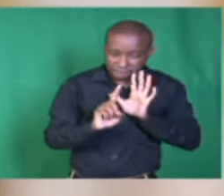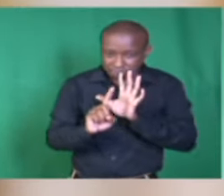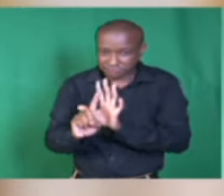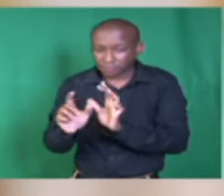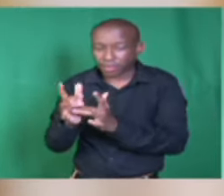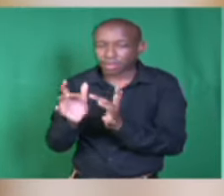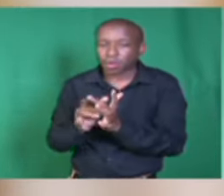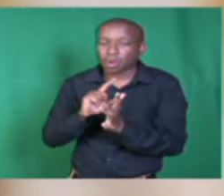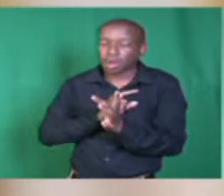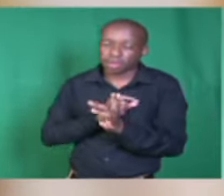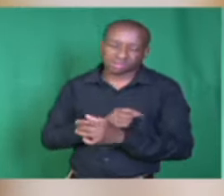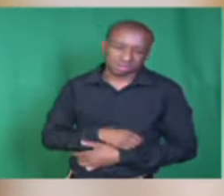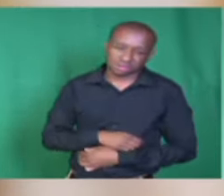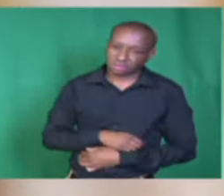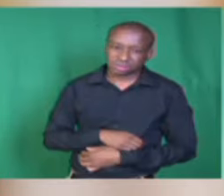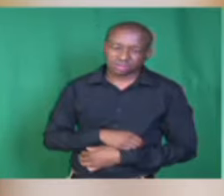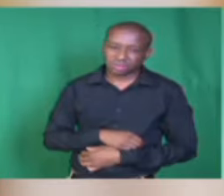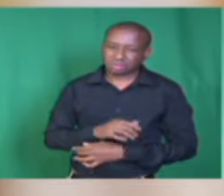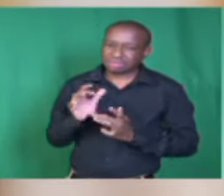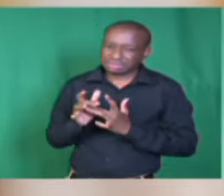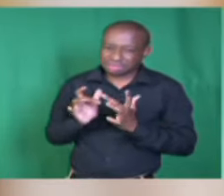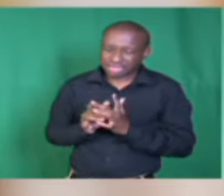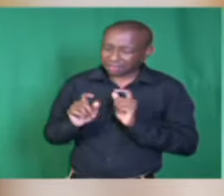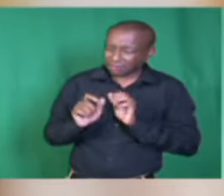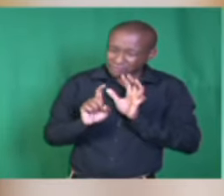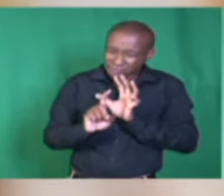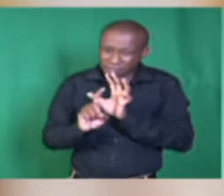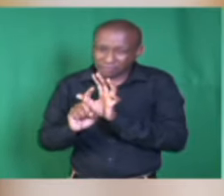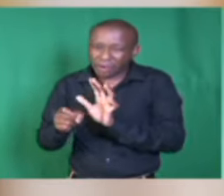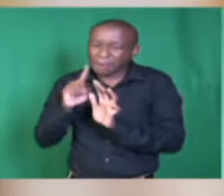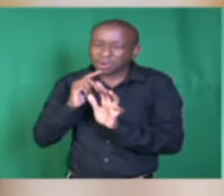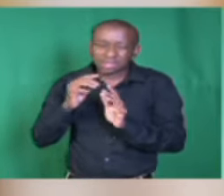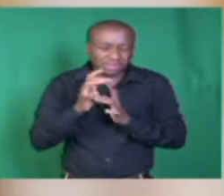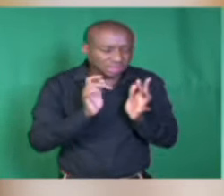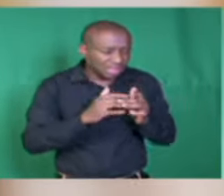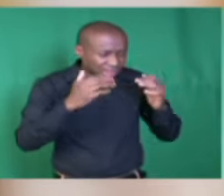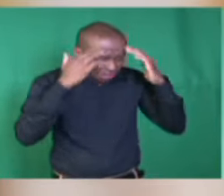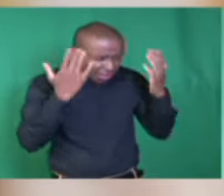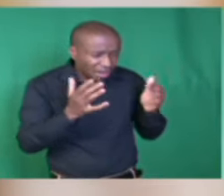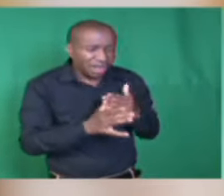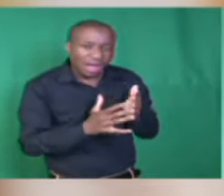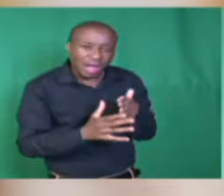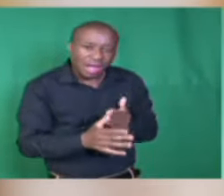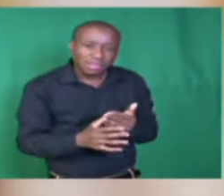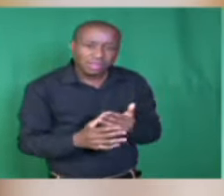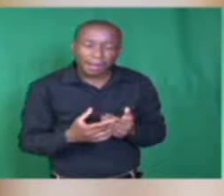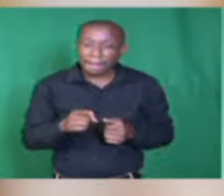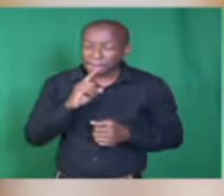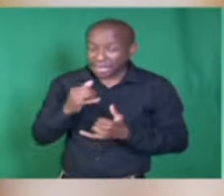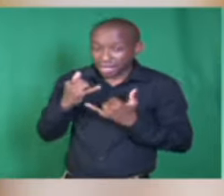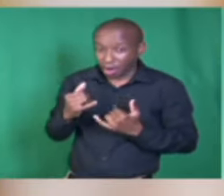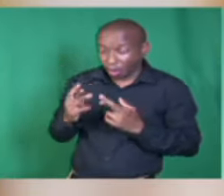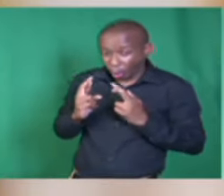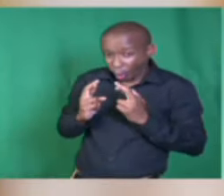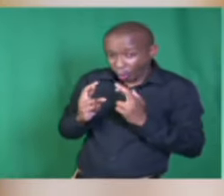they'll be disappointed and say, we left our families for this man. He doesn't even know what he is talking about. So that is what